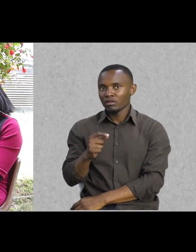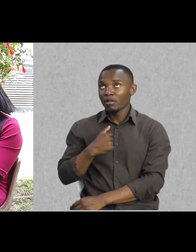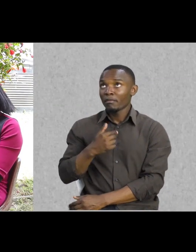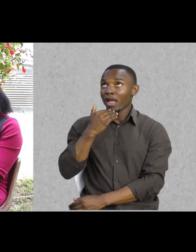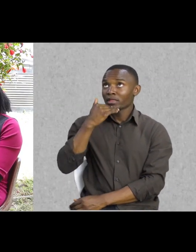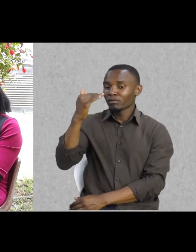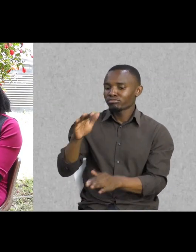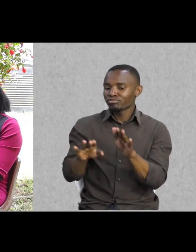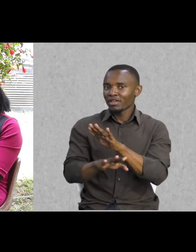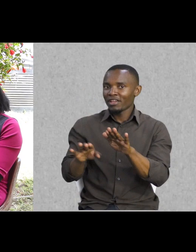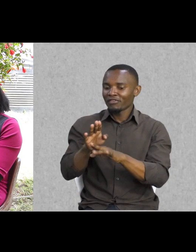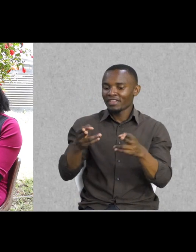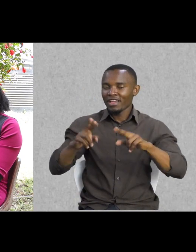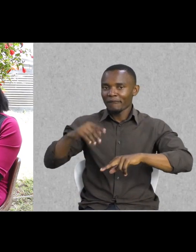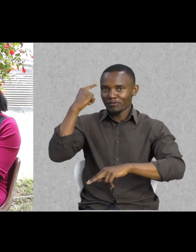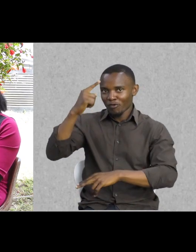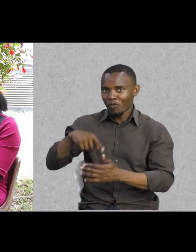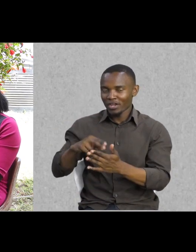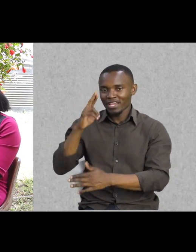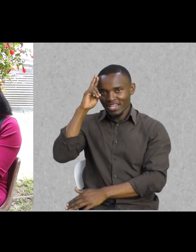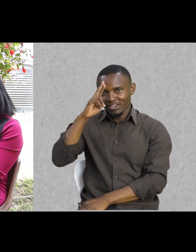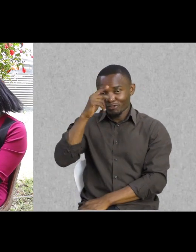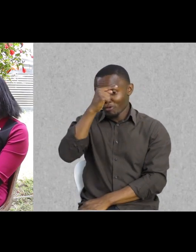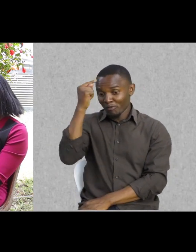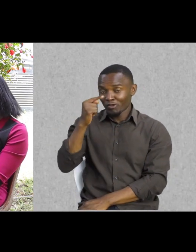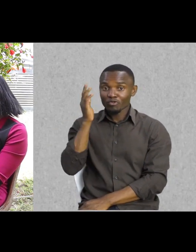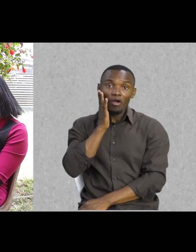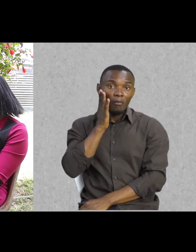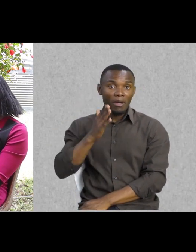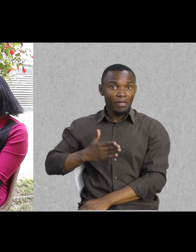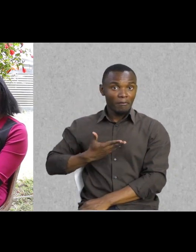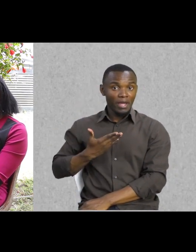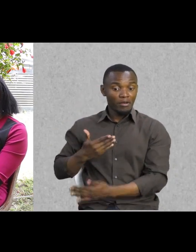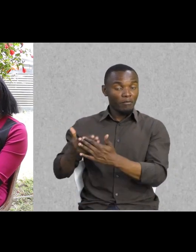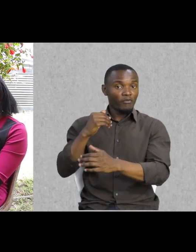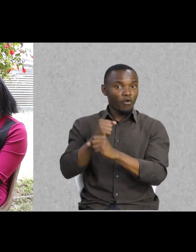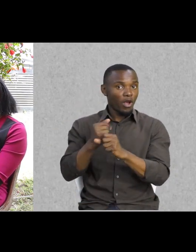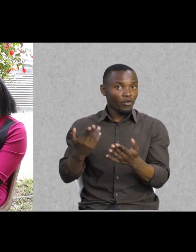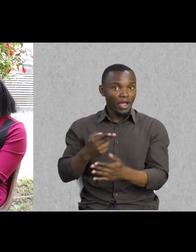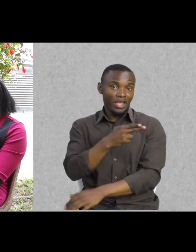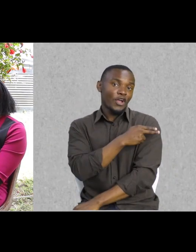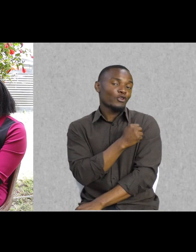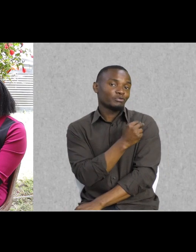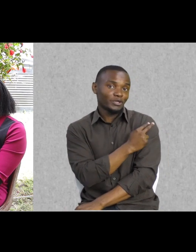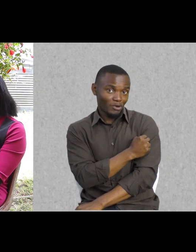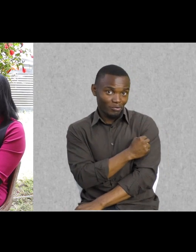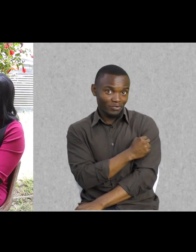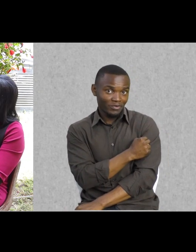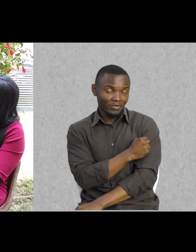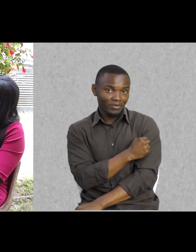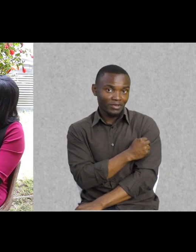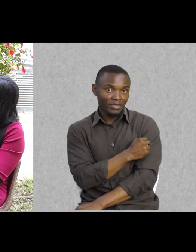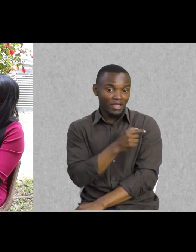thank God everything happens for a reason, because my mother used to work in the hospital. Yes, as